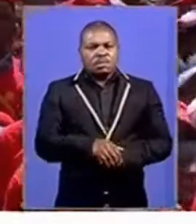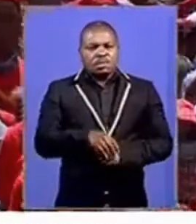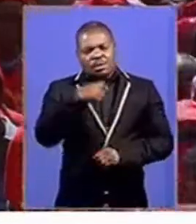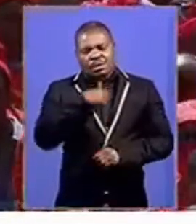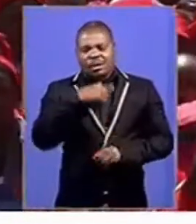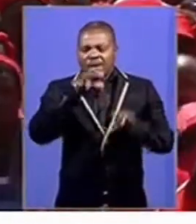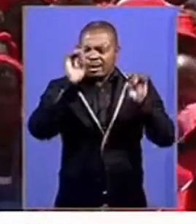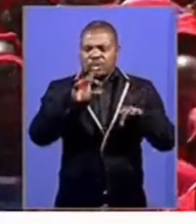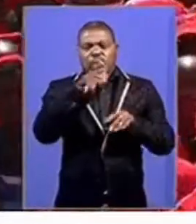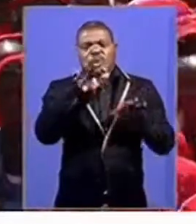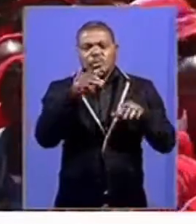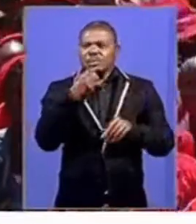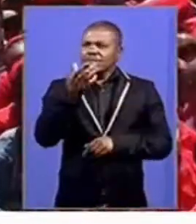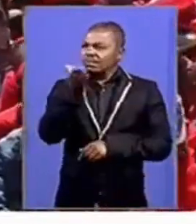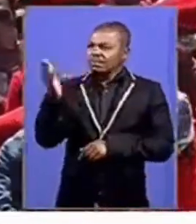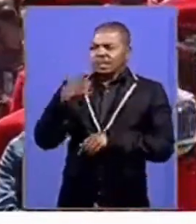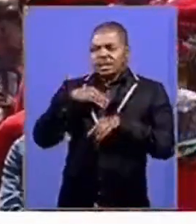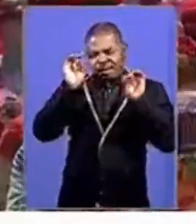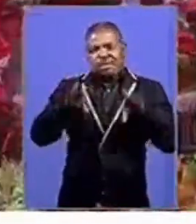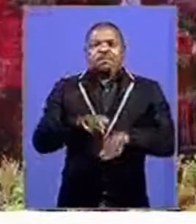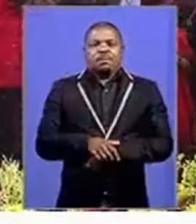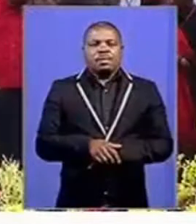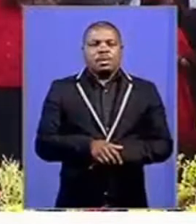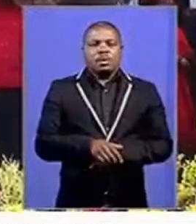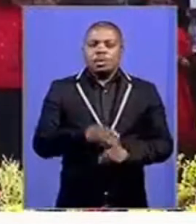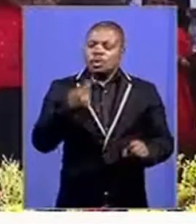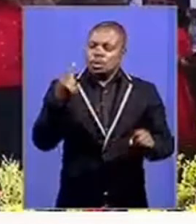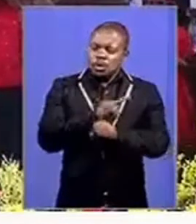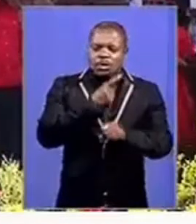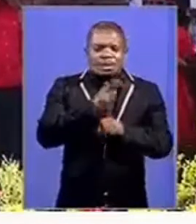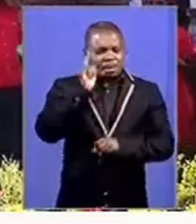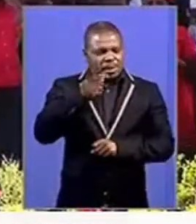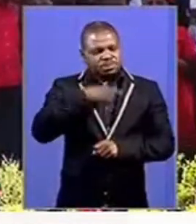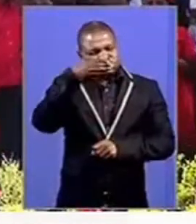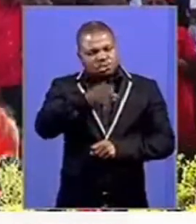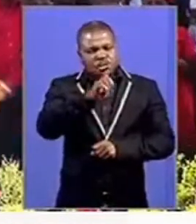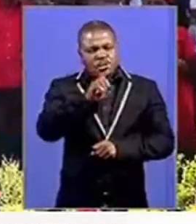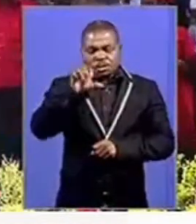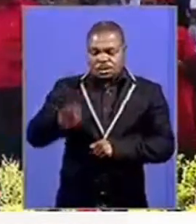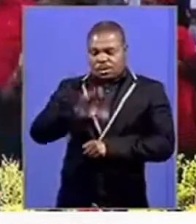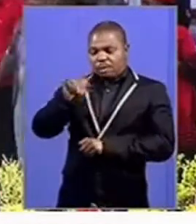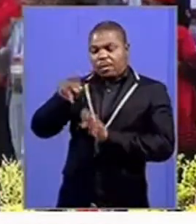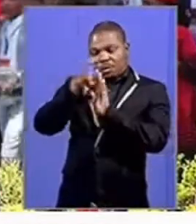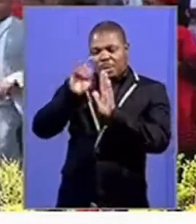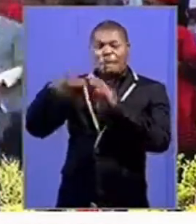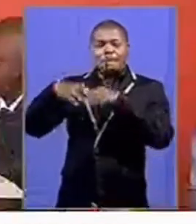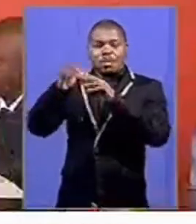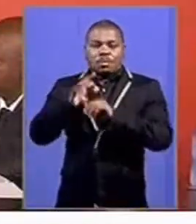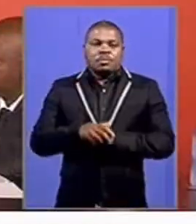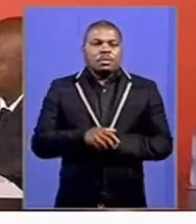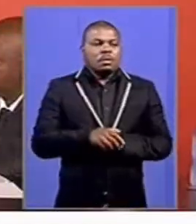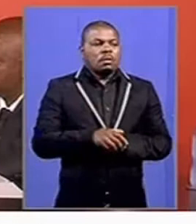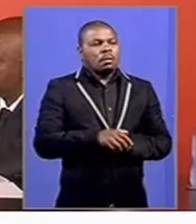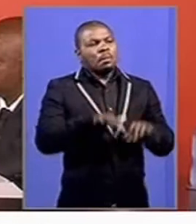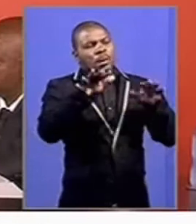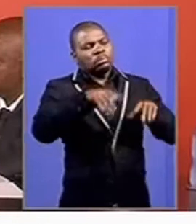thing that these people are saying. There must always be, and that's what should be the policy of South Africa, integrated